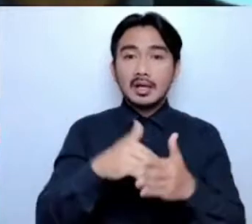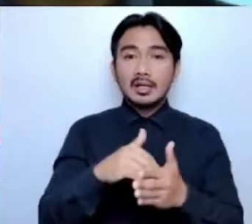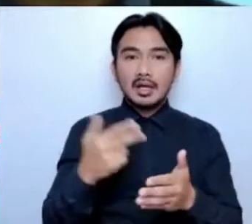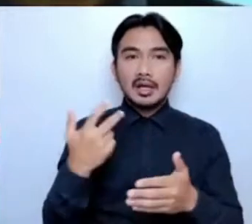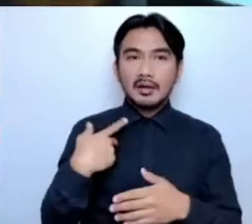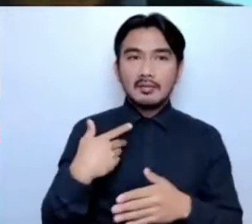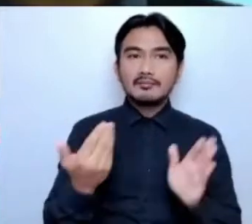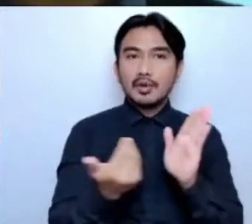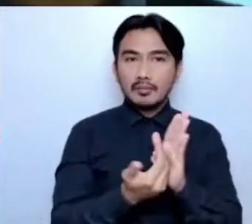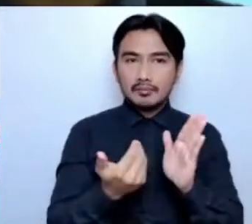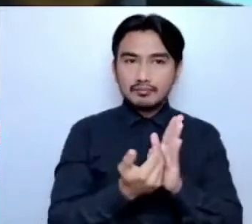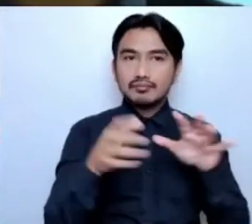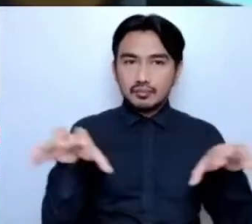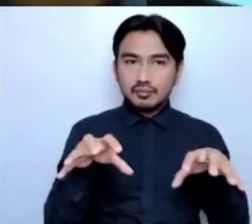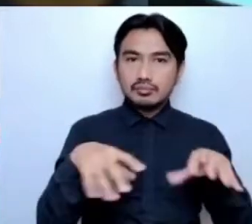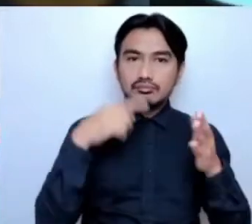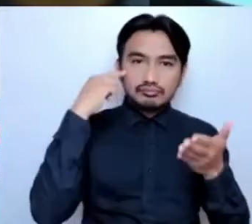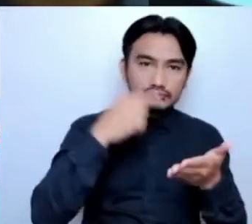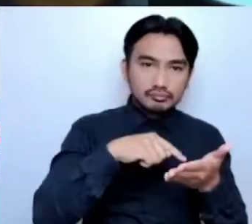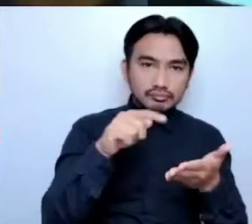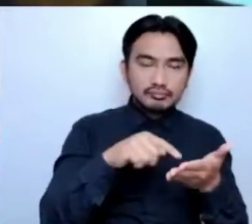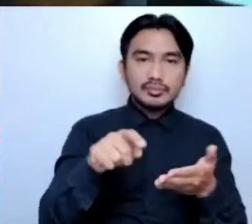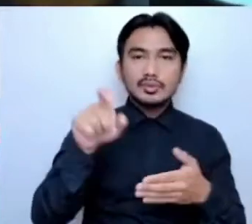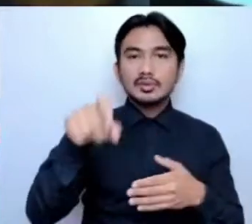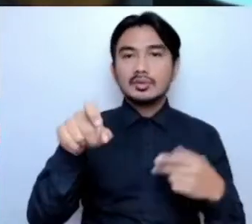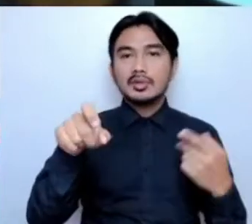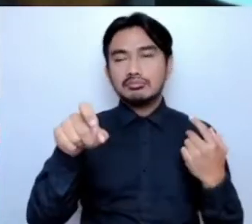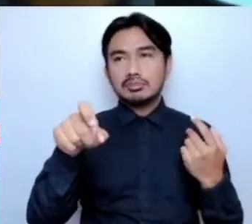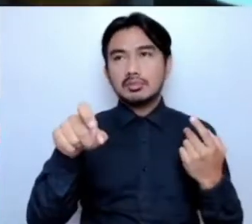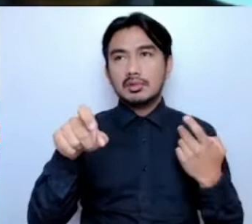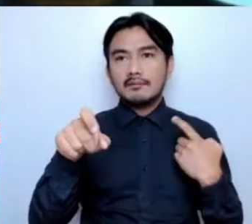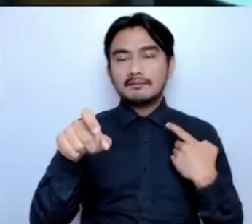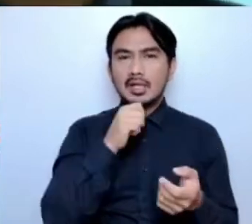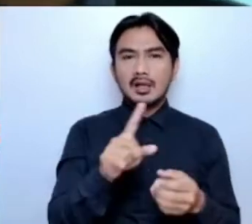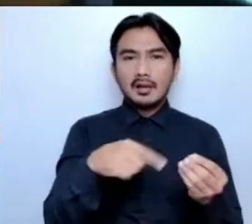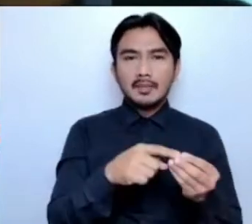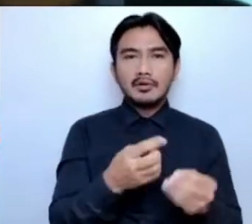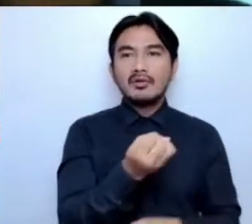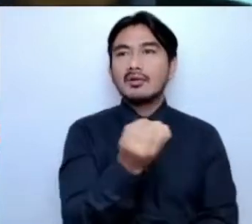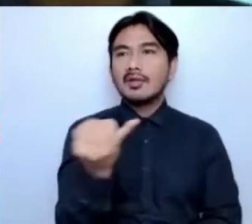are concerned, it's not a matter of quantity.